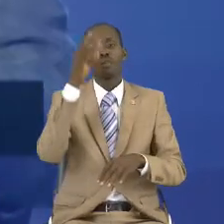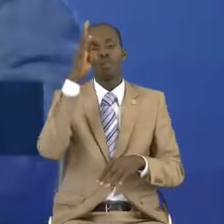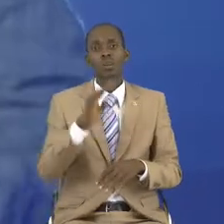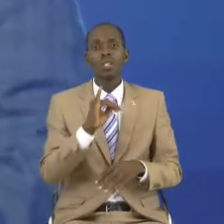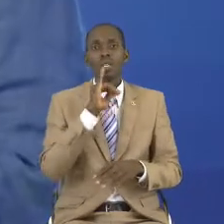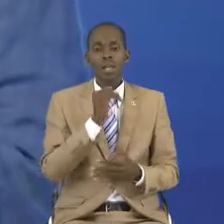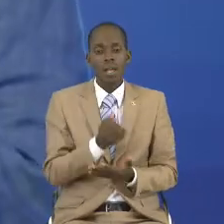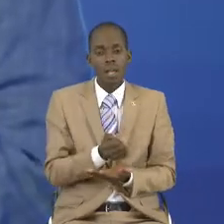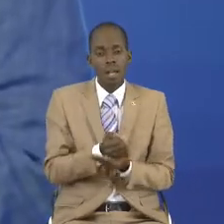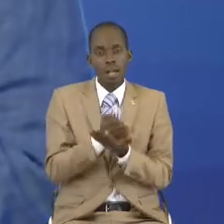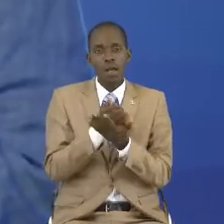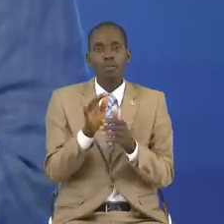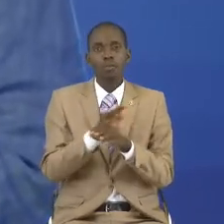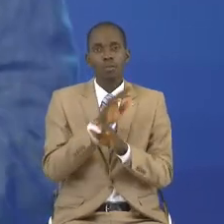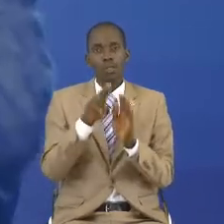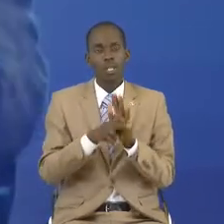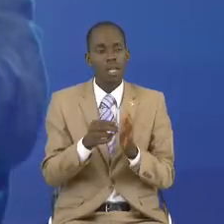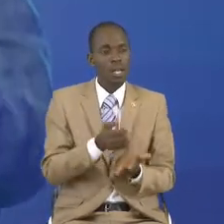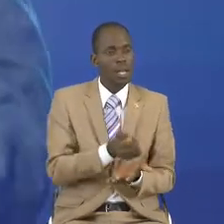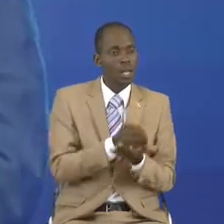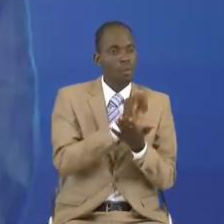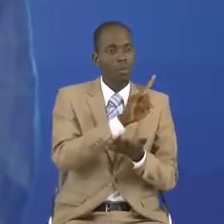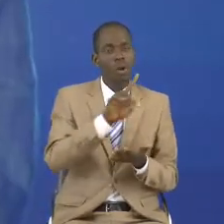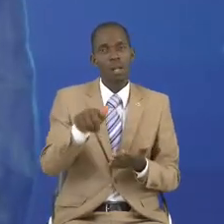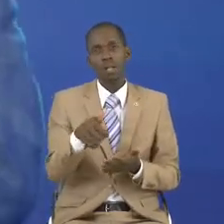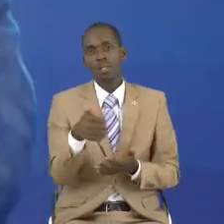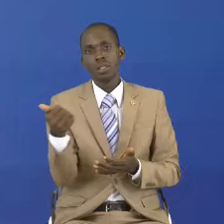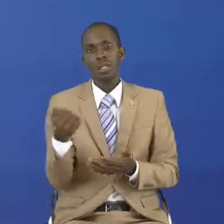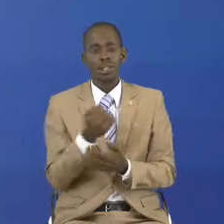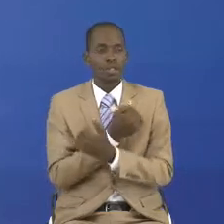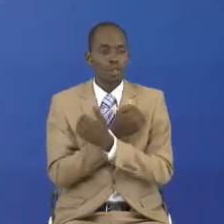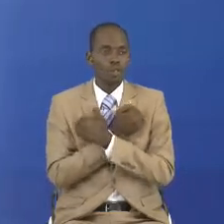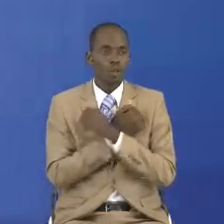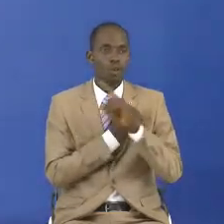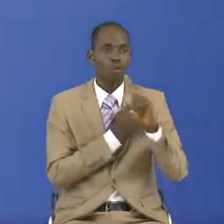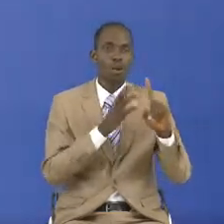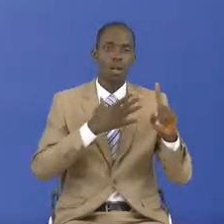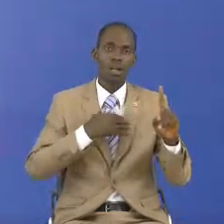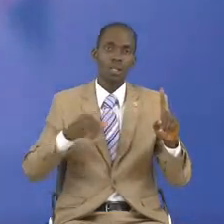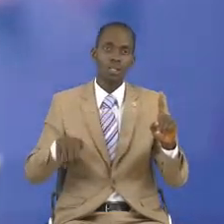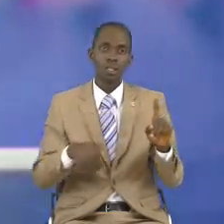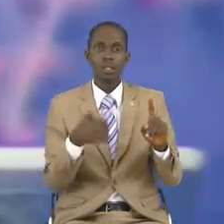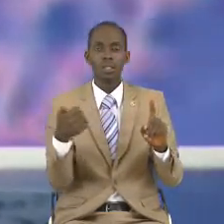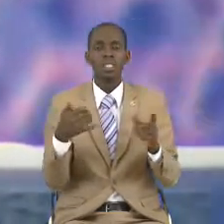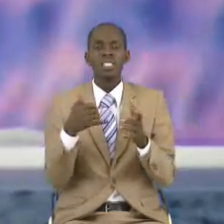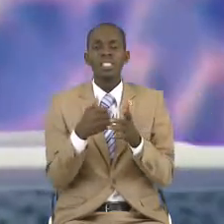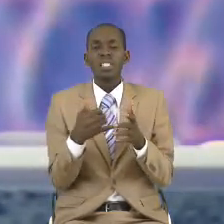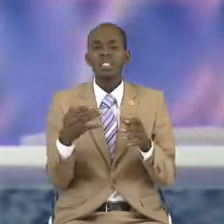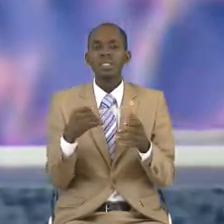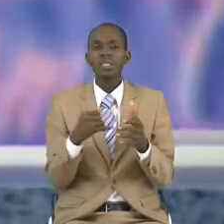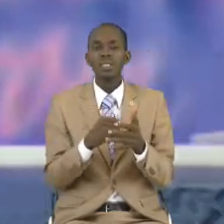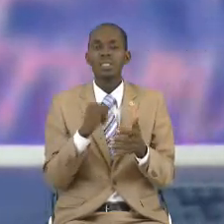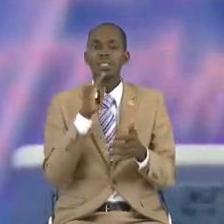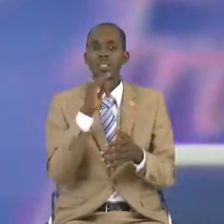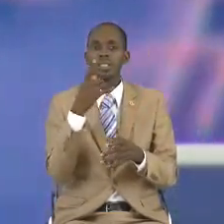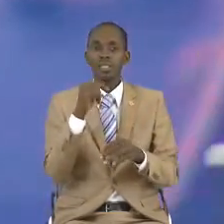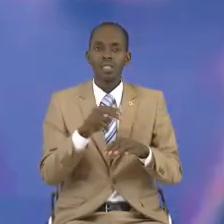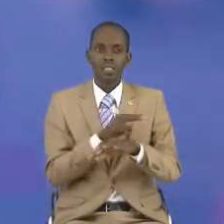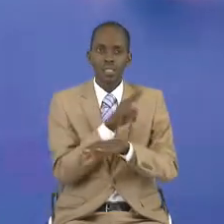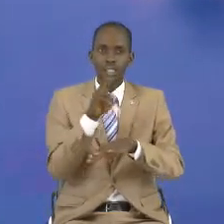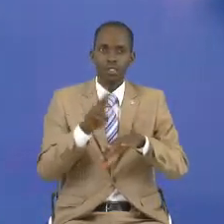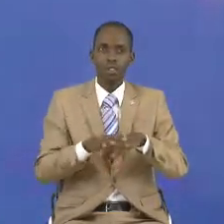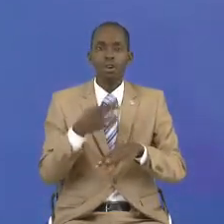will help one another well love one another it is the nature of falling